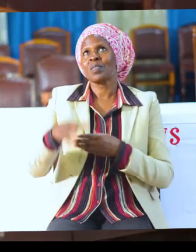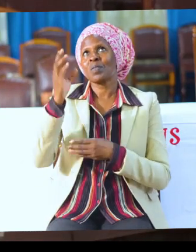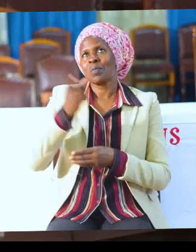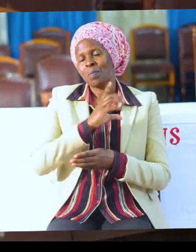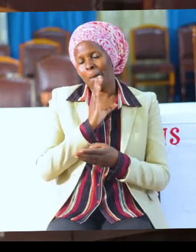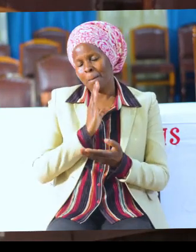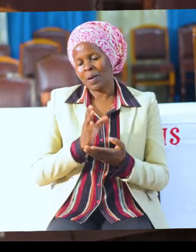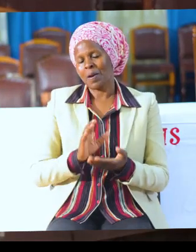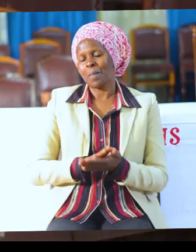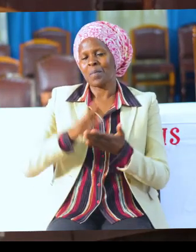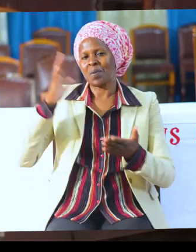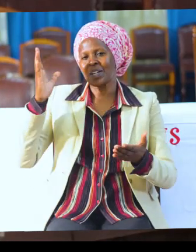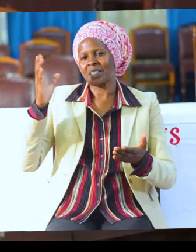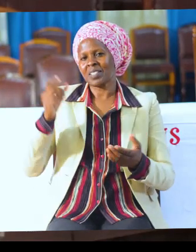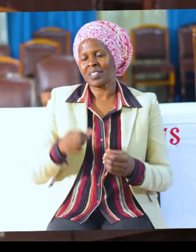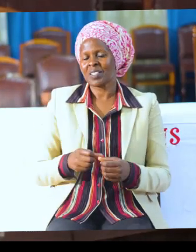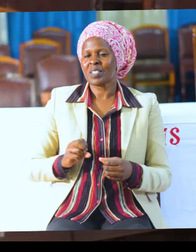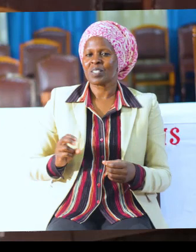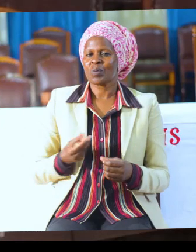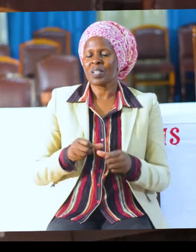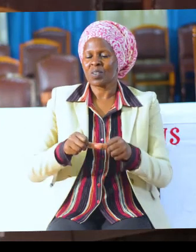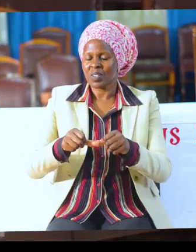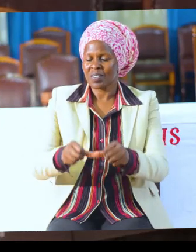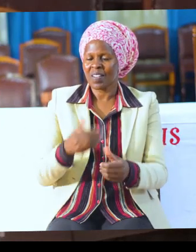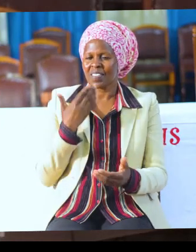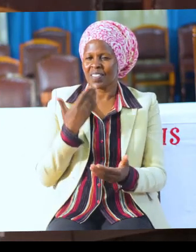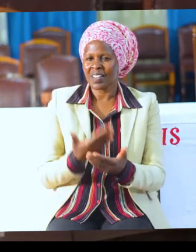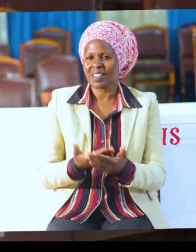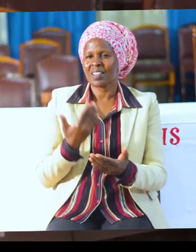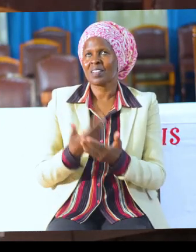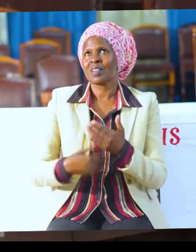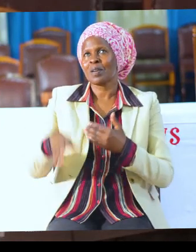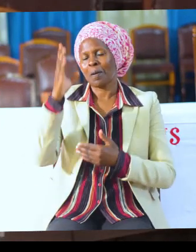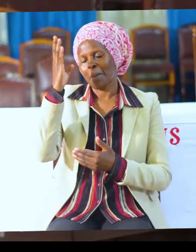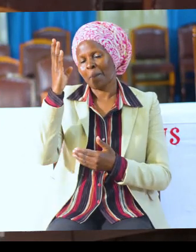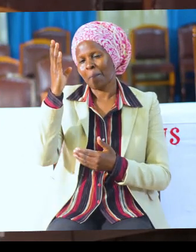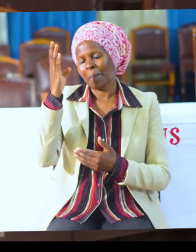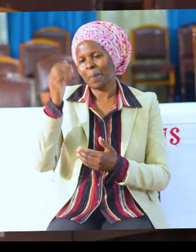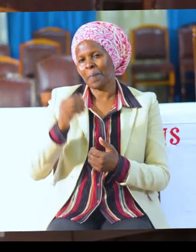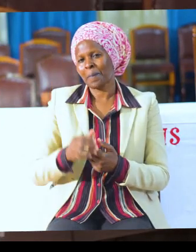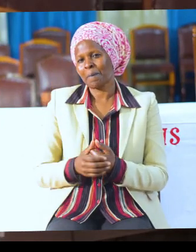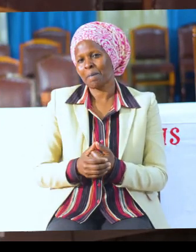Lord be praised, and as we continue thanking him,